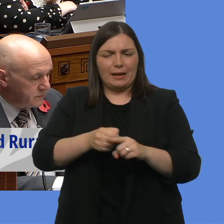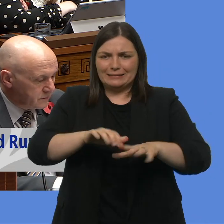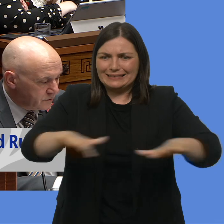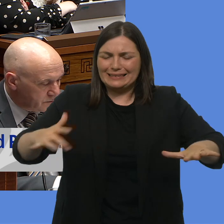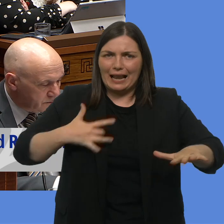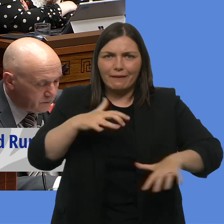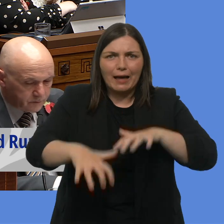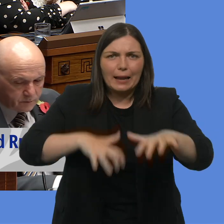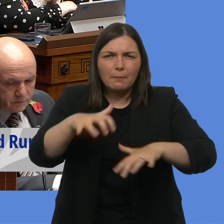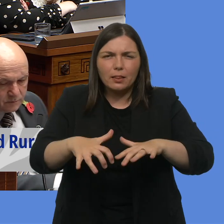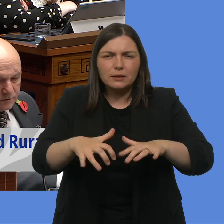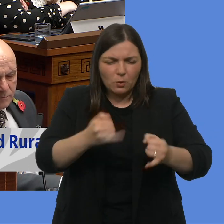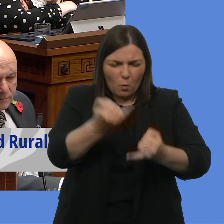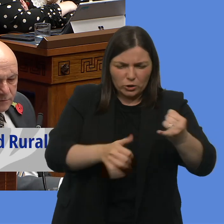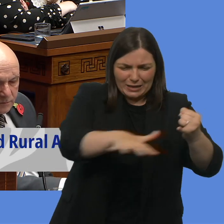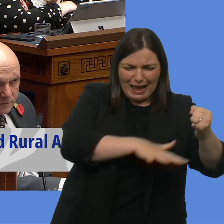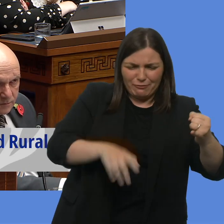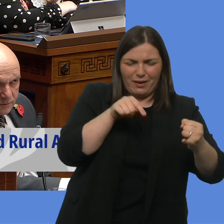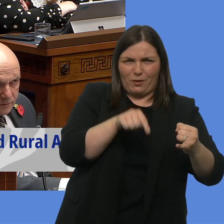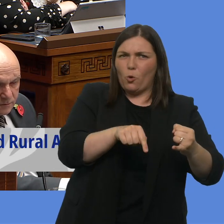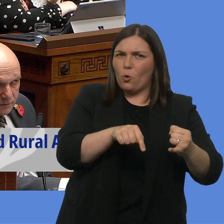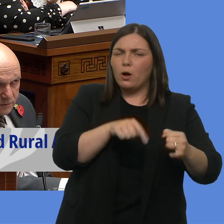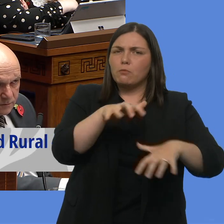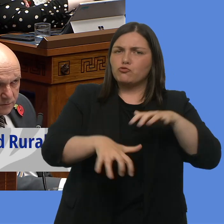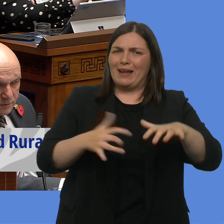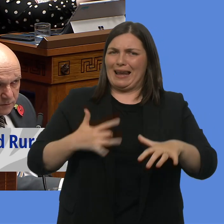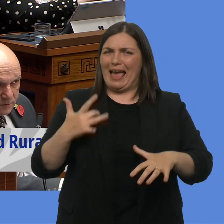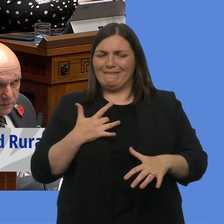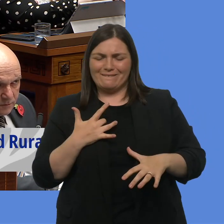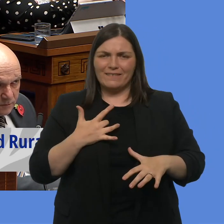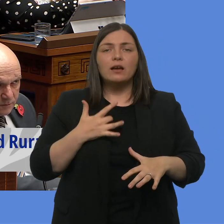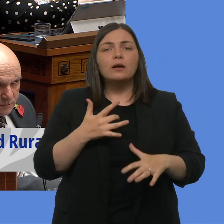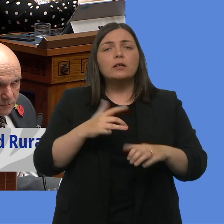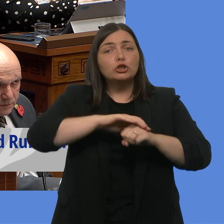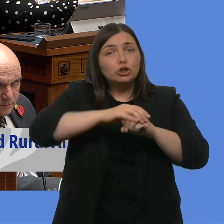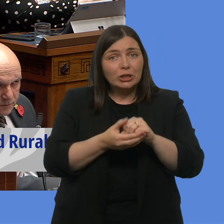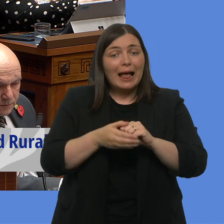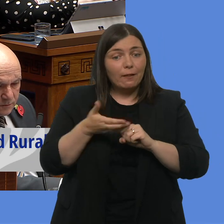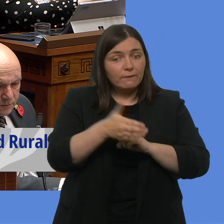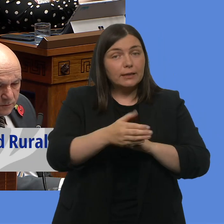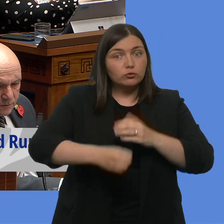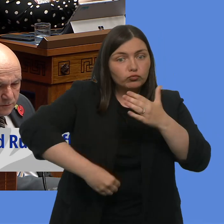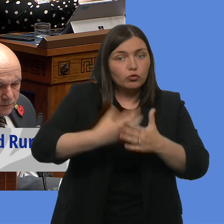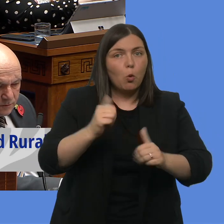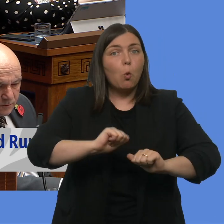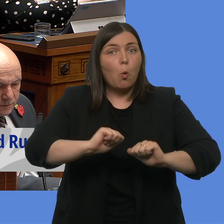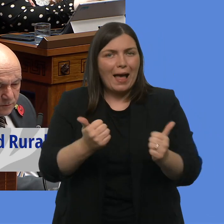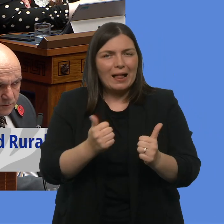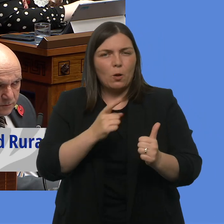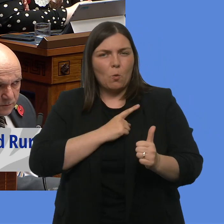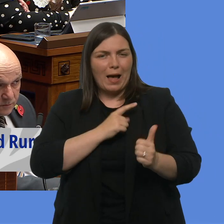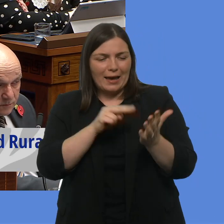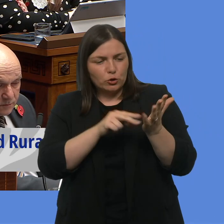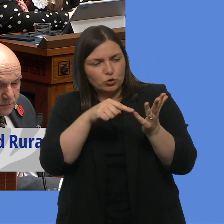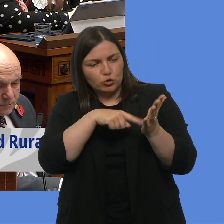loch, the marine life shows signs of pollution pressures. Shellfish grow well in this nutrient-rich area, but require cleansing before human